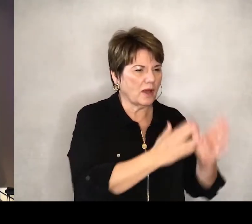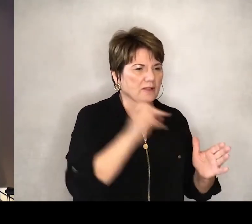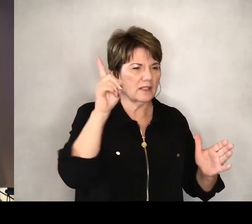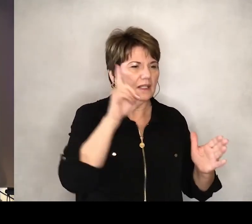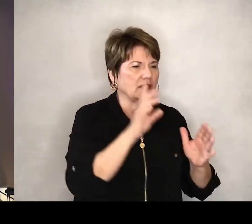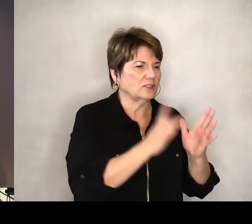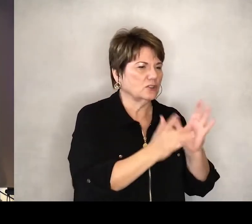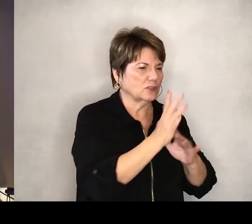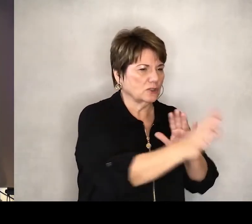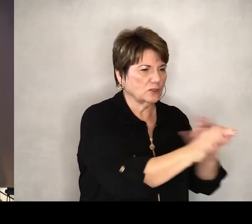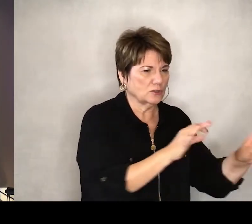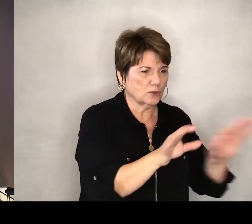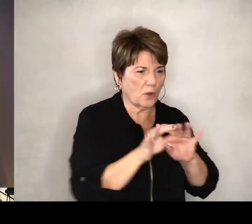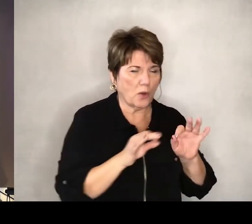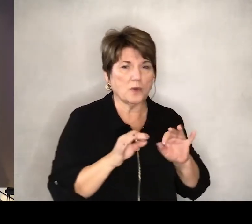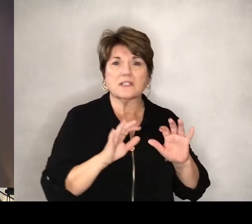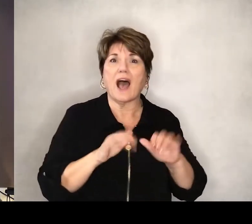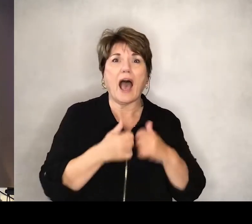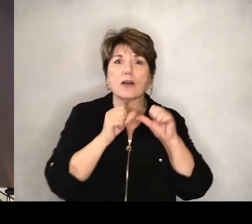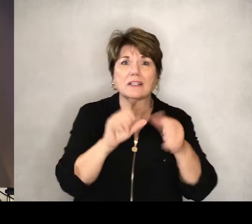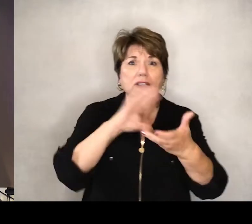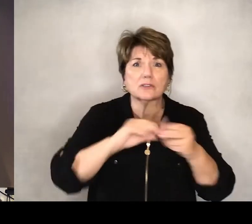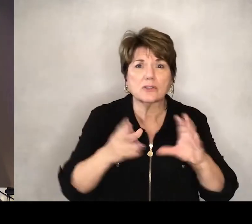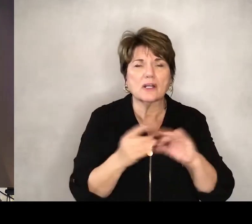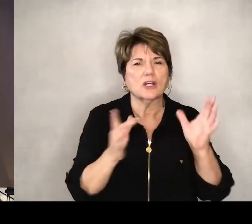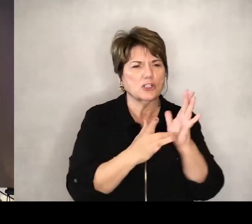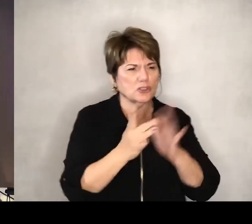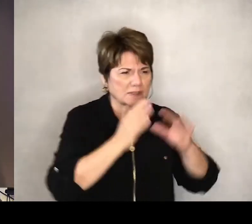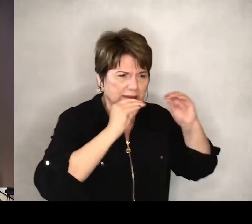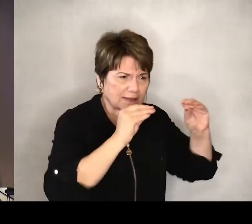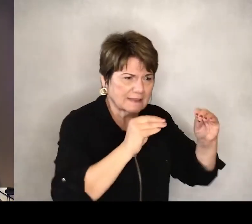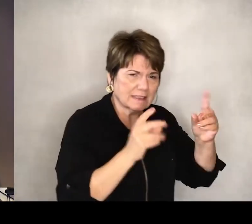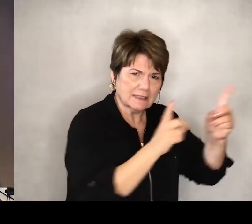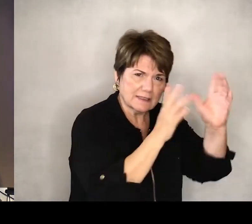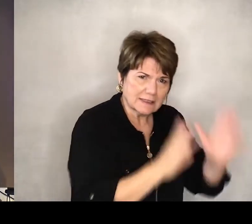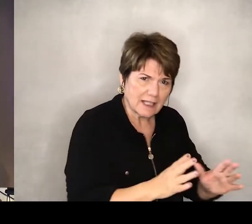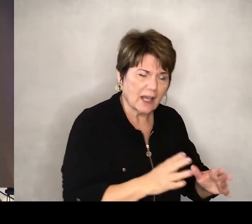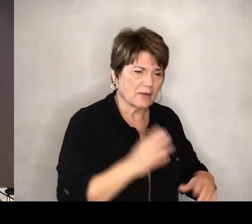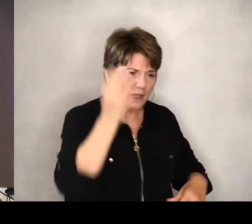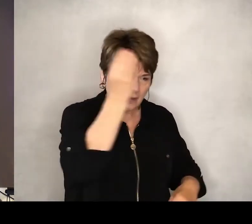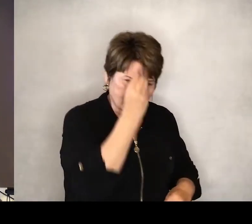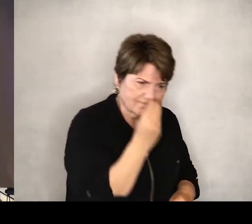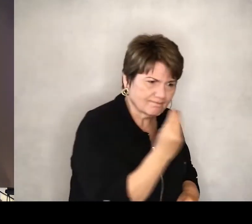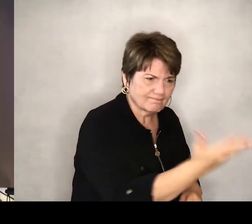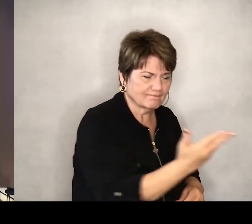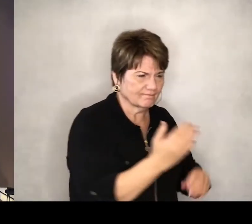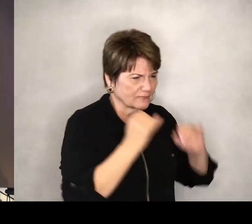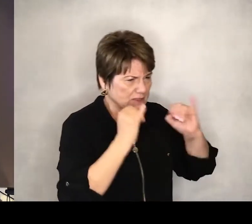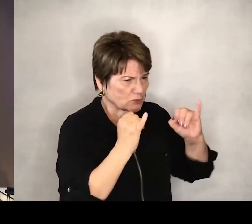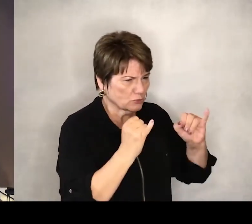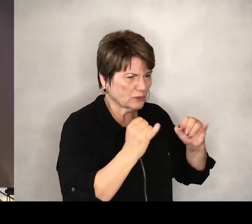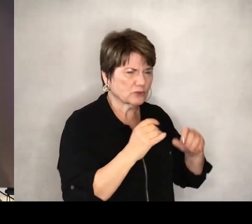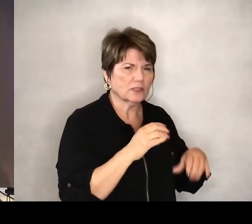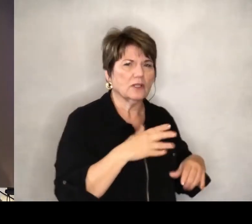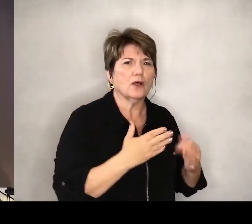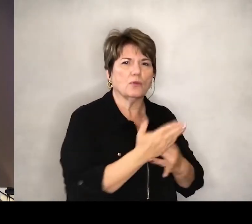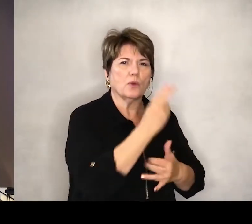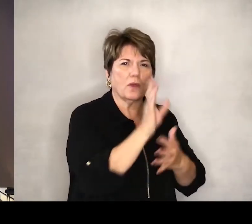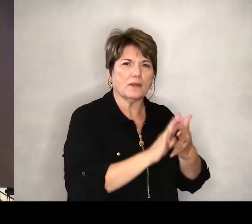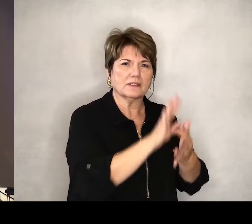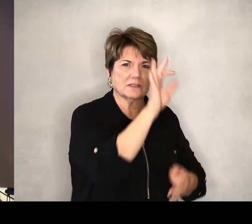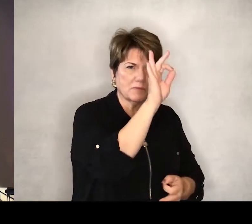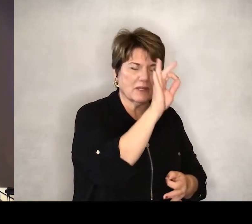how is this story going to continue? Jesus has given instructions to his disciples. He has given those instructions by way of the Holy